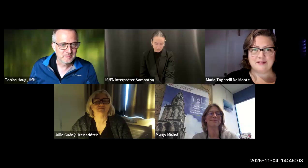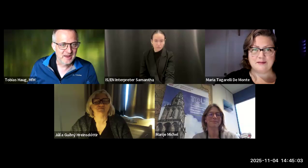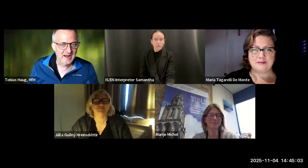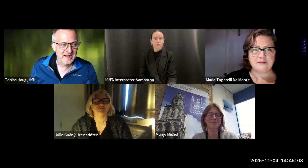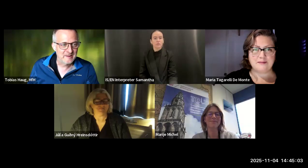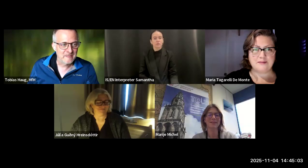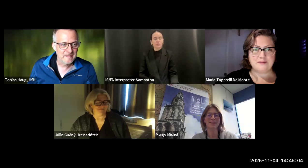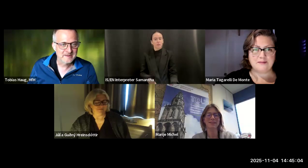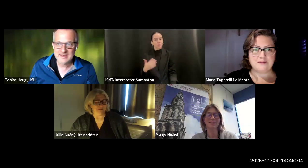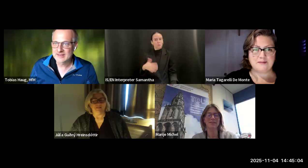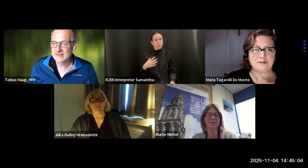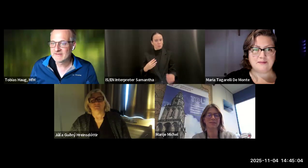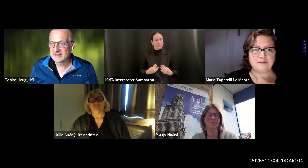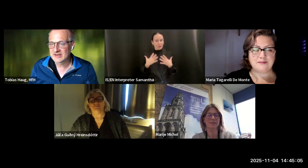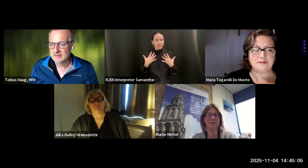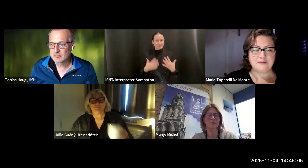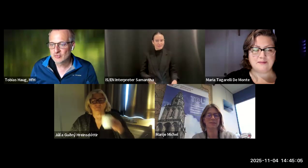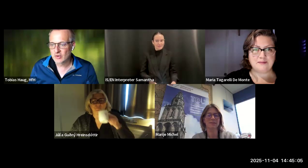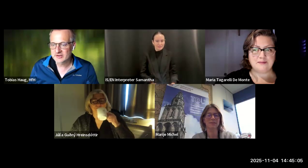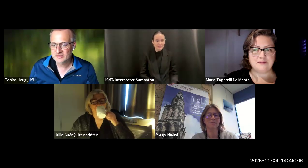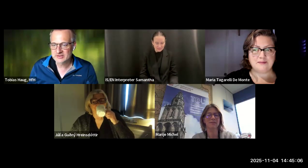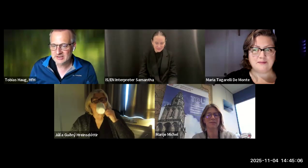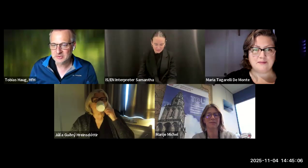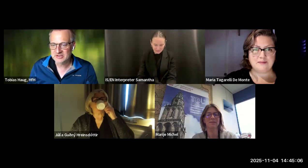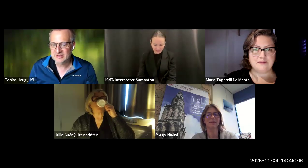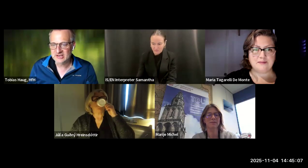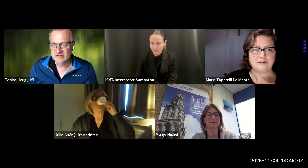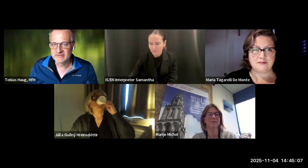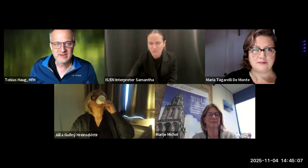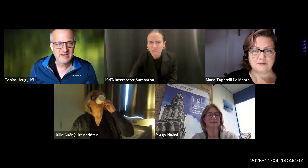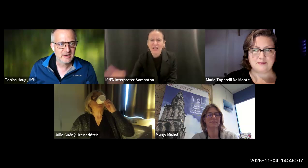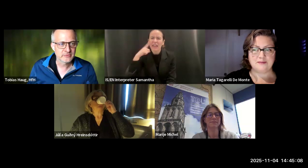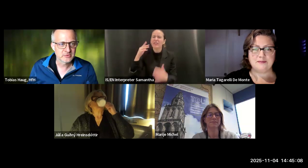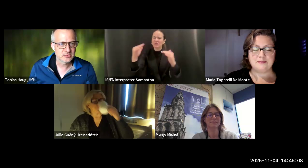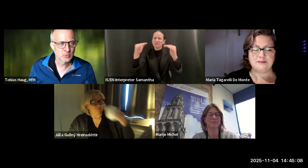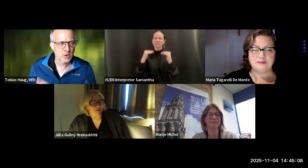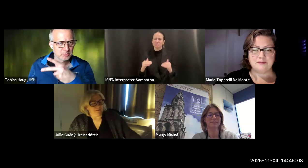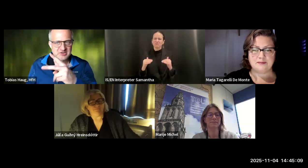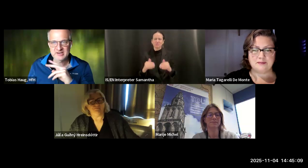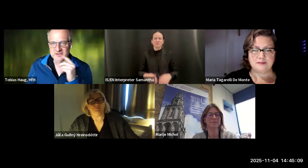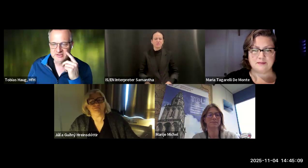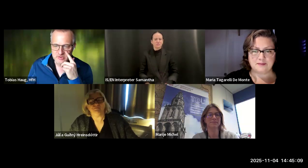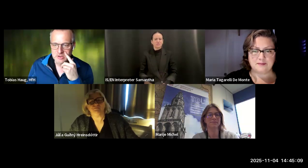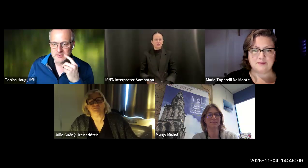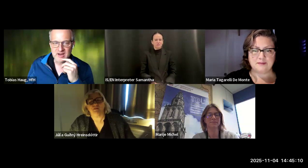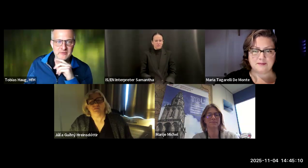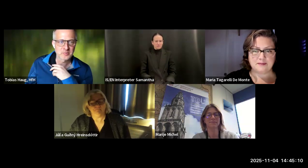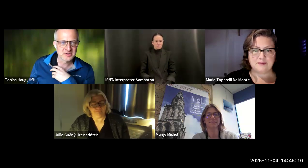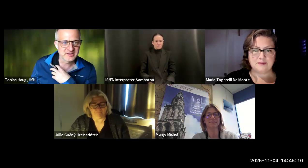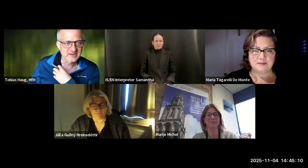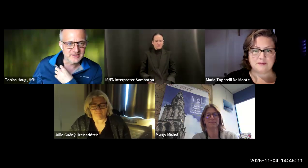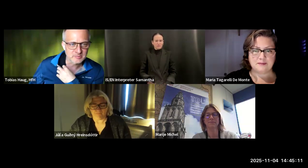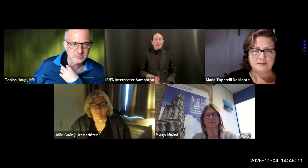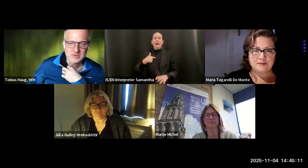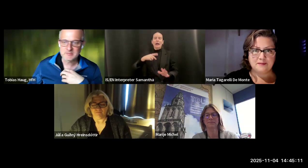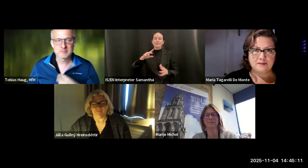very inspiring. Then we move on to the next presentation. We have to swap presenters. So now we